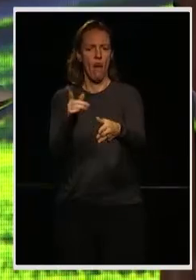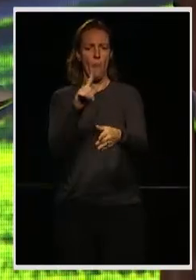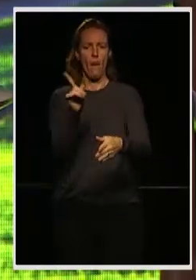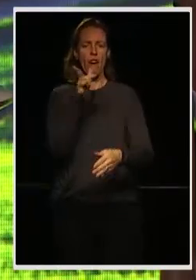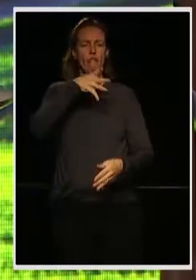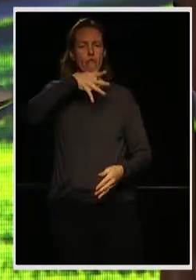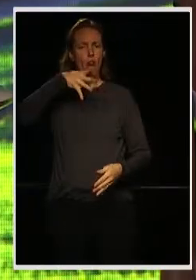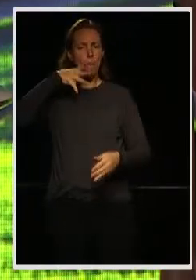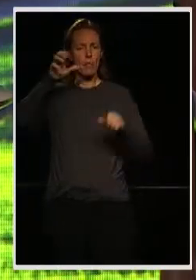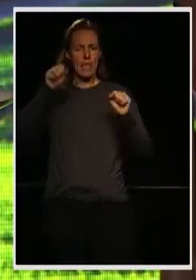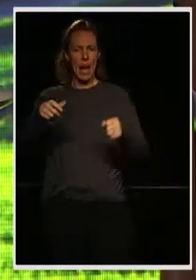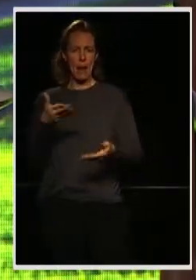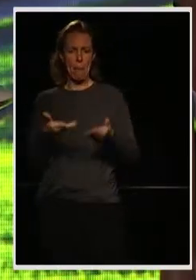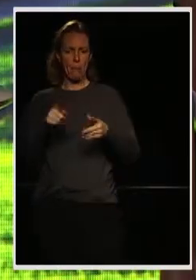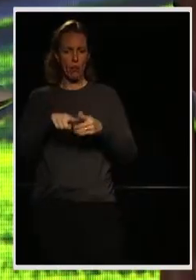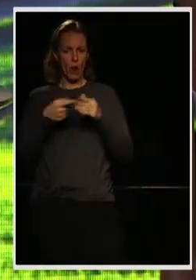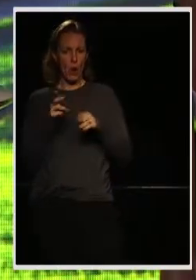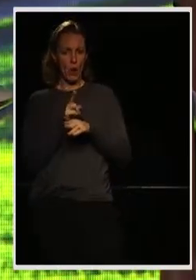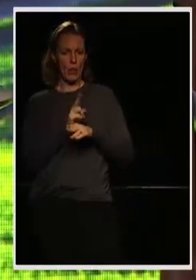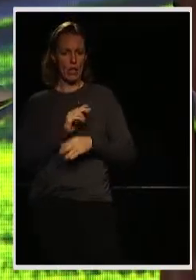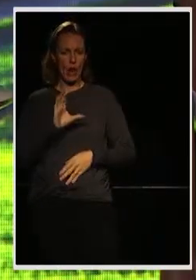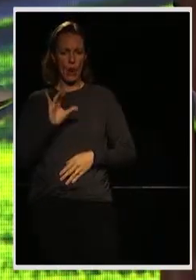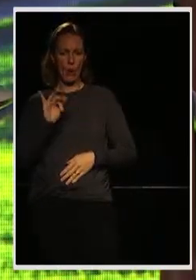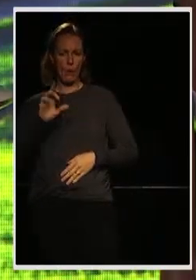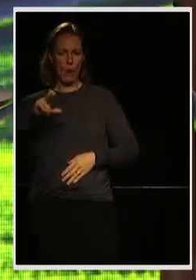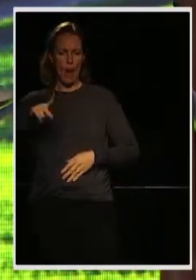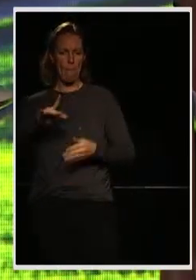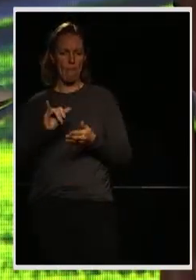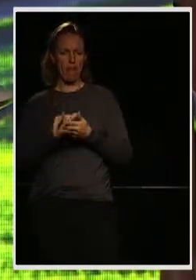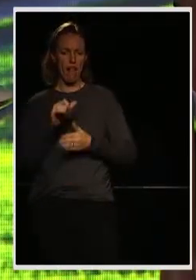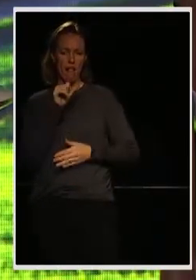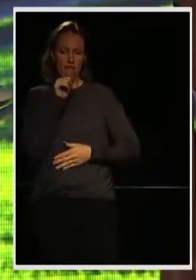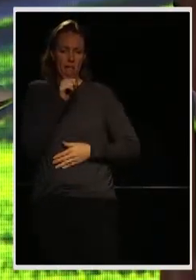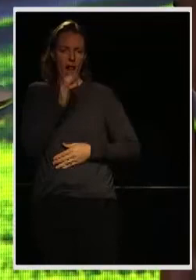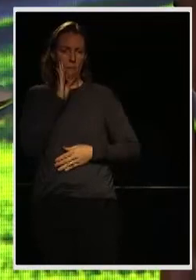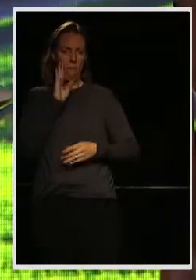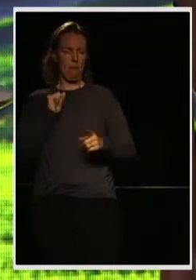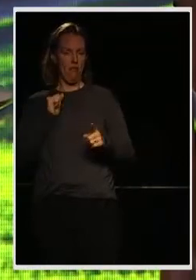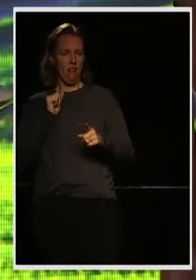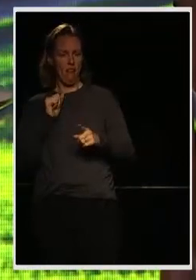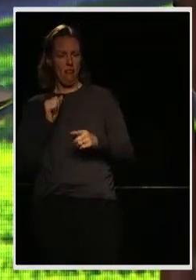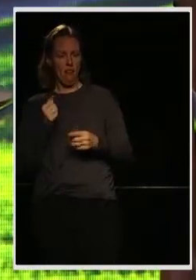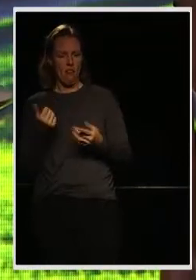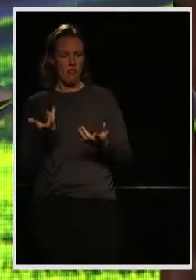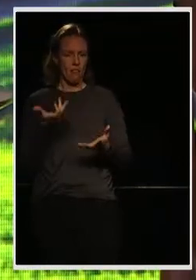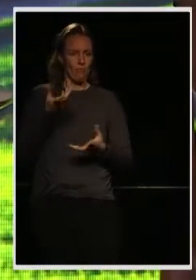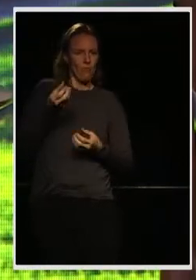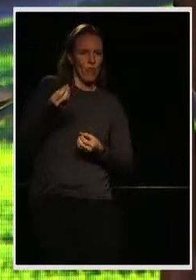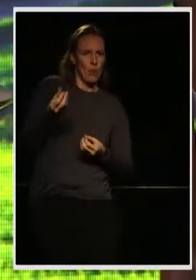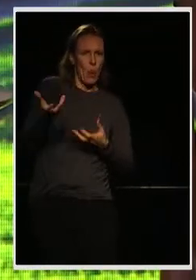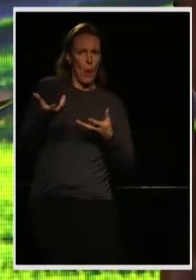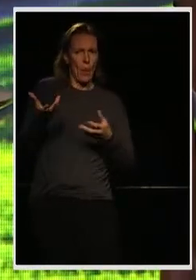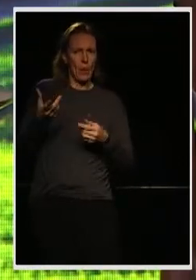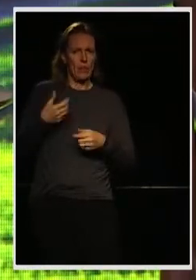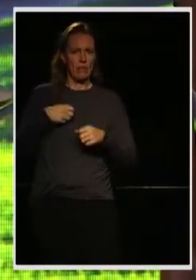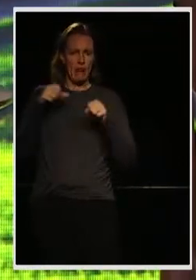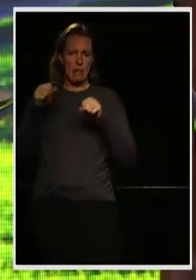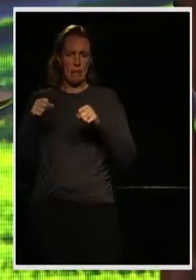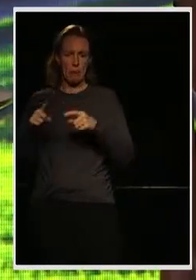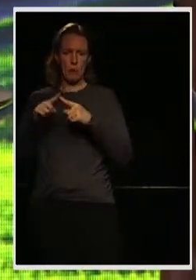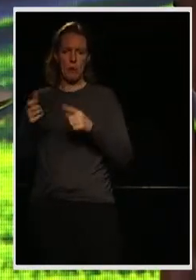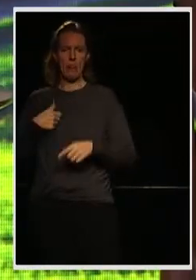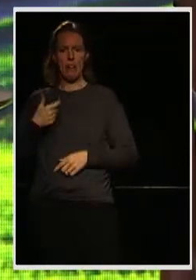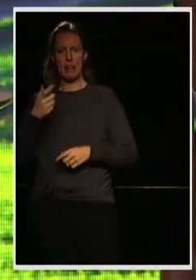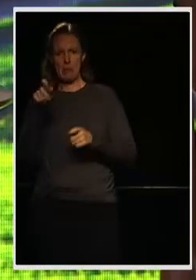can maybe start using a crop that is not going to be so susceptible to a